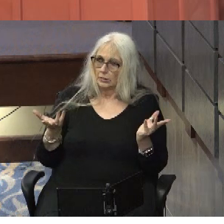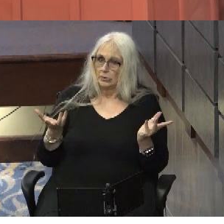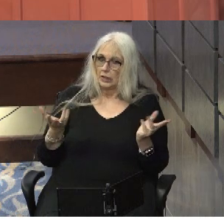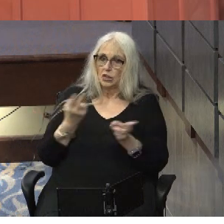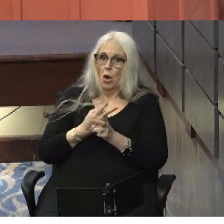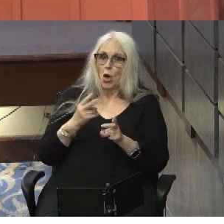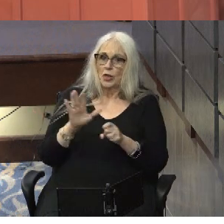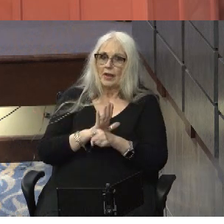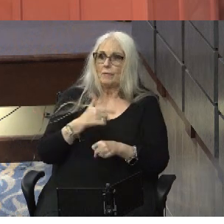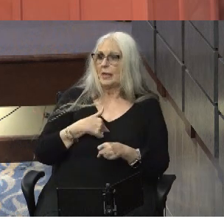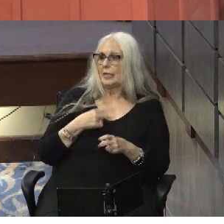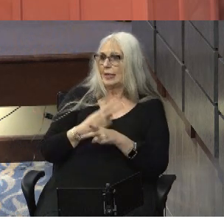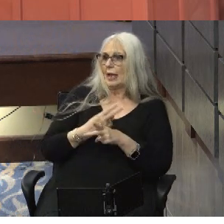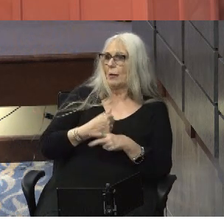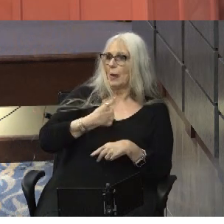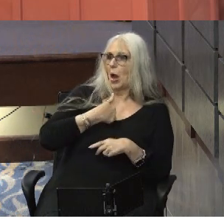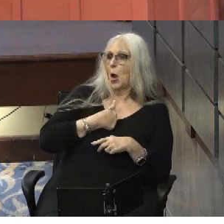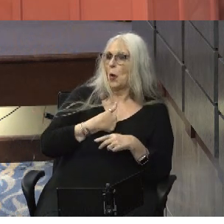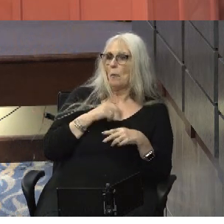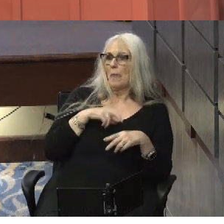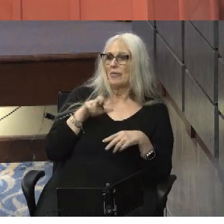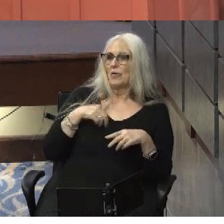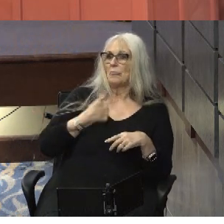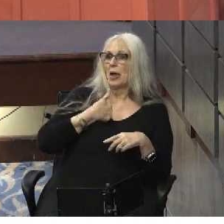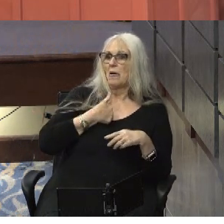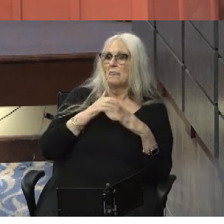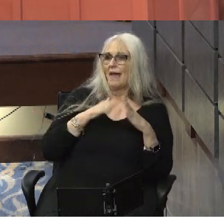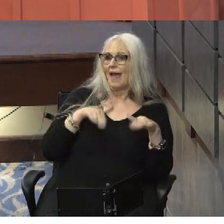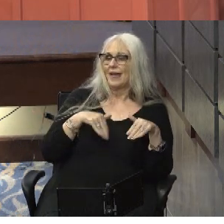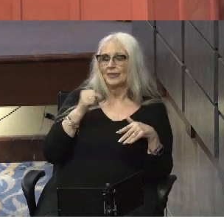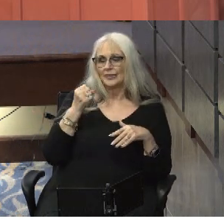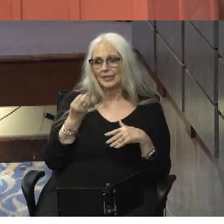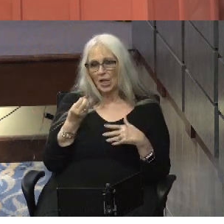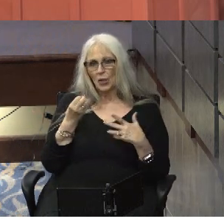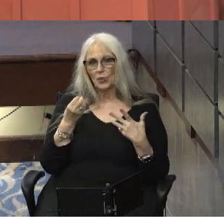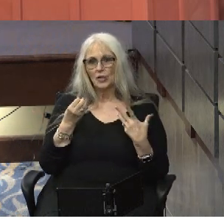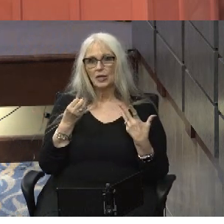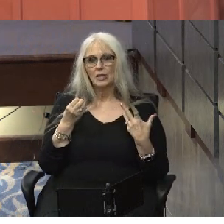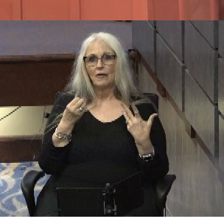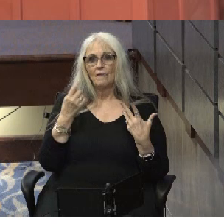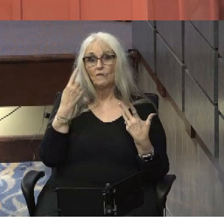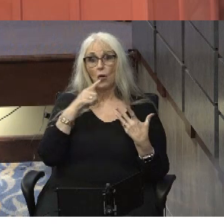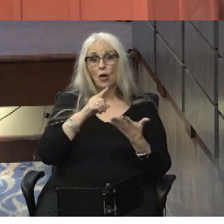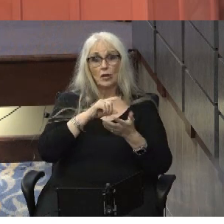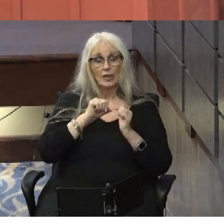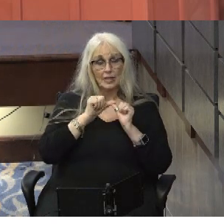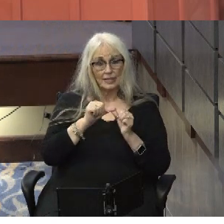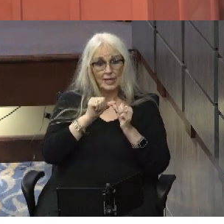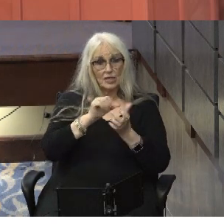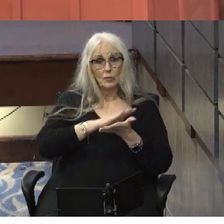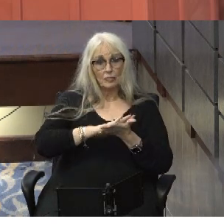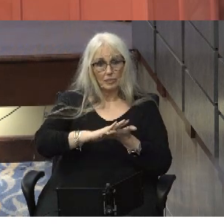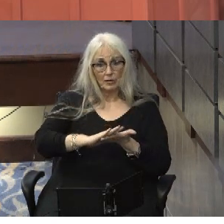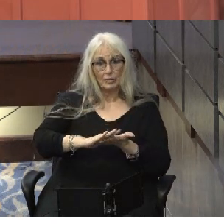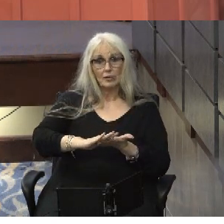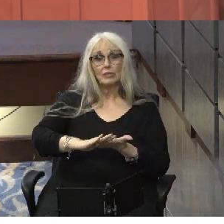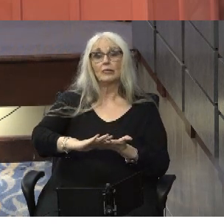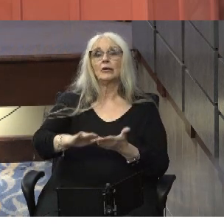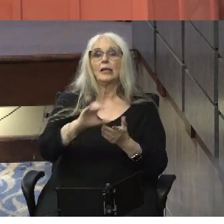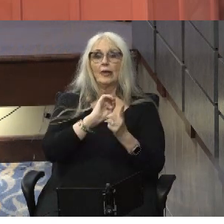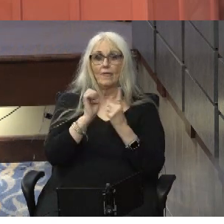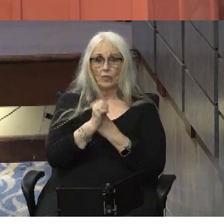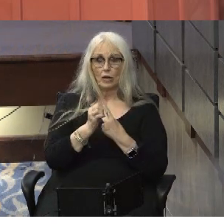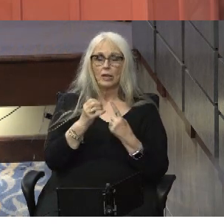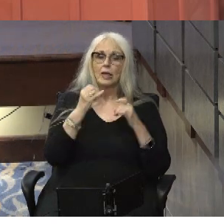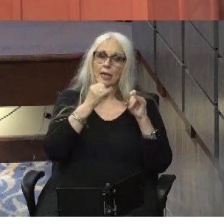take care of my own bathrooms in my house. And so for the sake of cleanliness and the sanitary environment, having